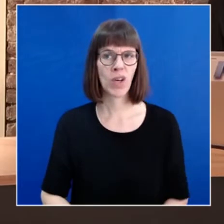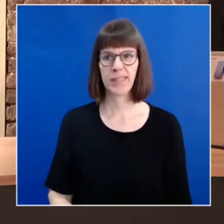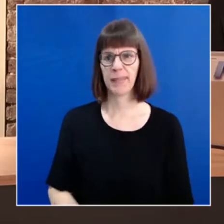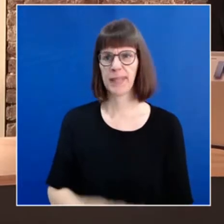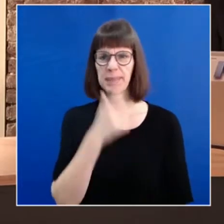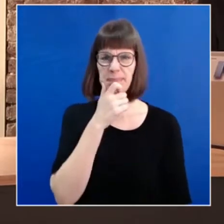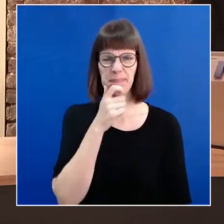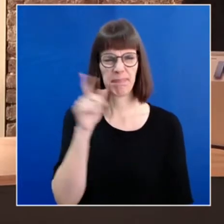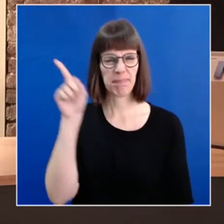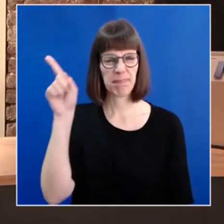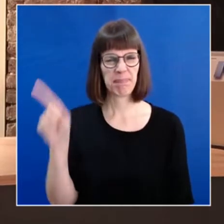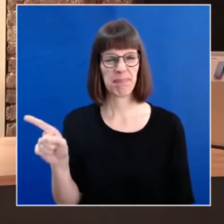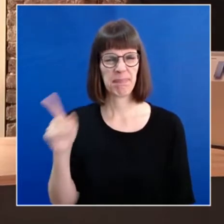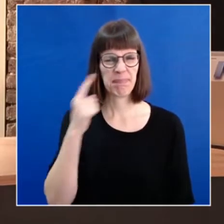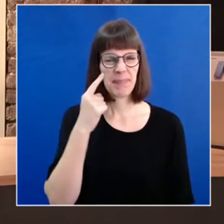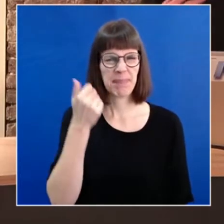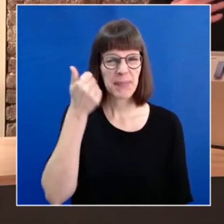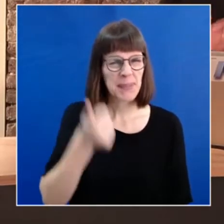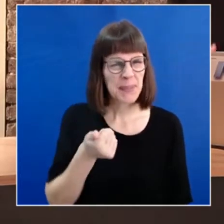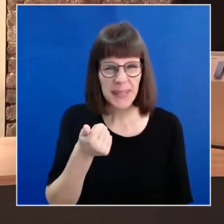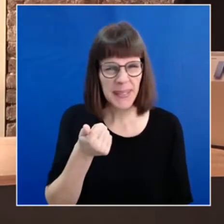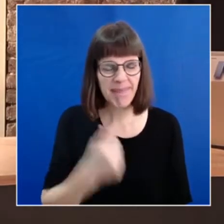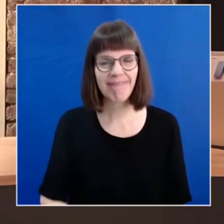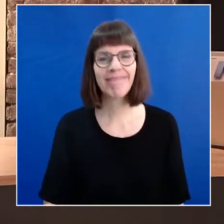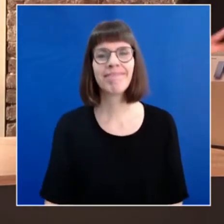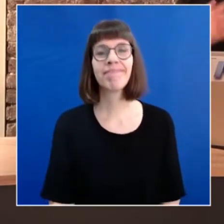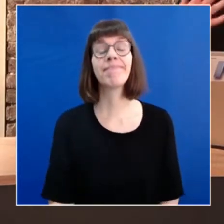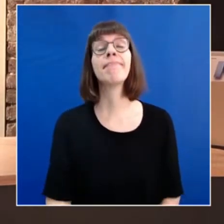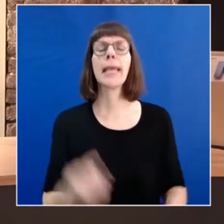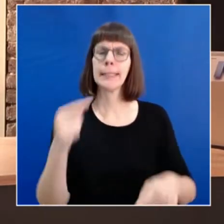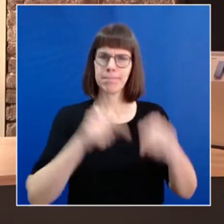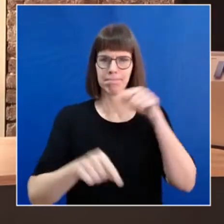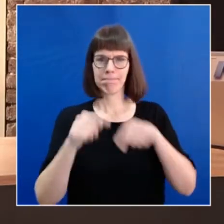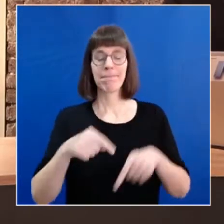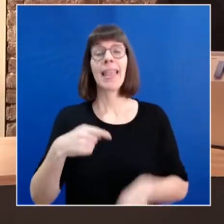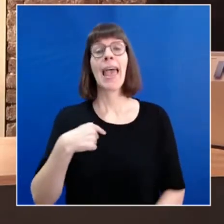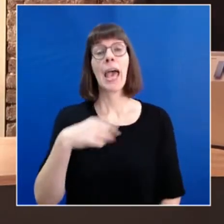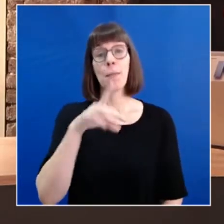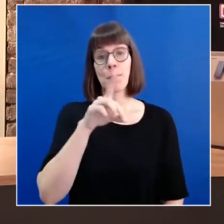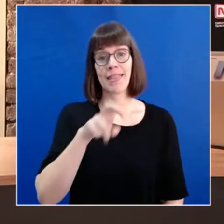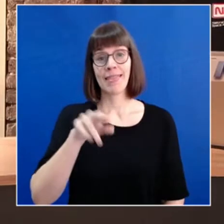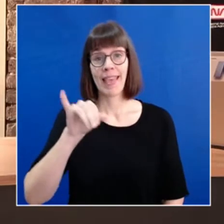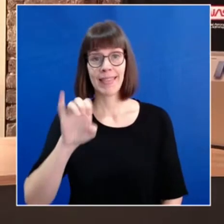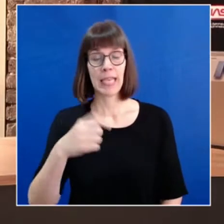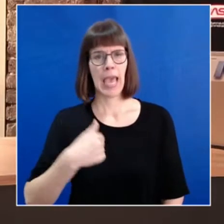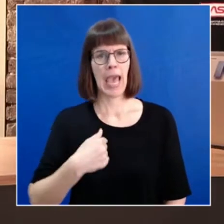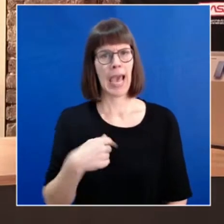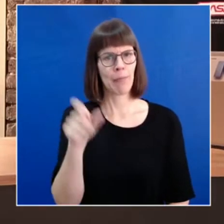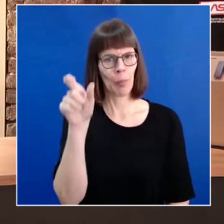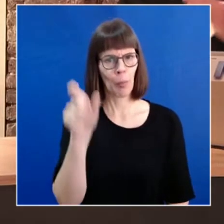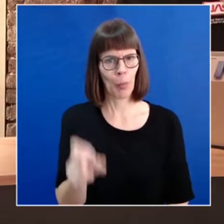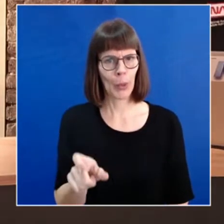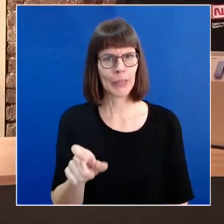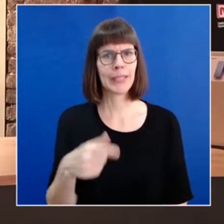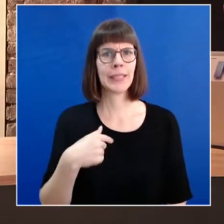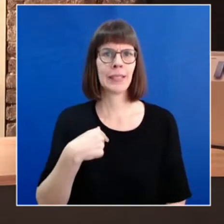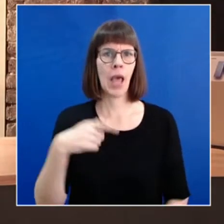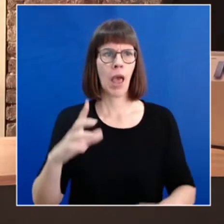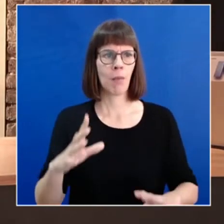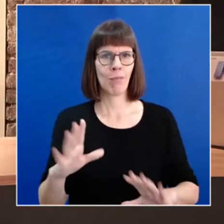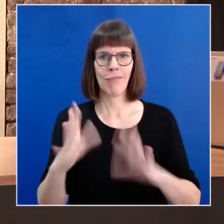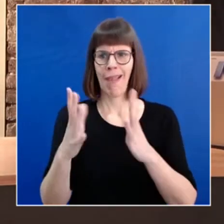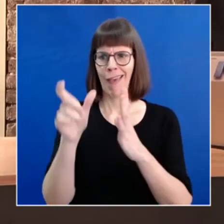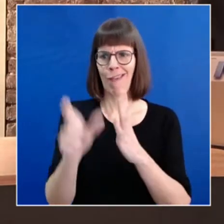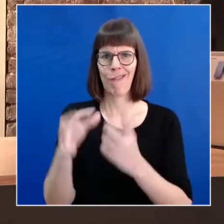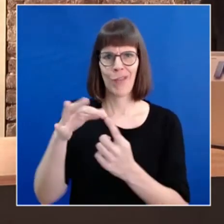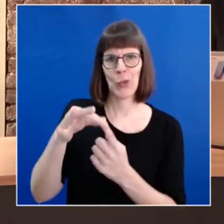think. Do another rewrite. I am Dennie, a person and a unique living being. So the